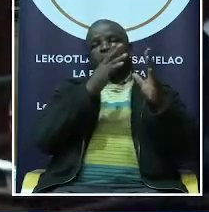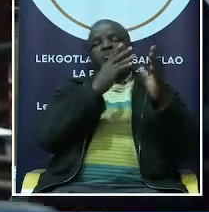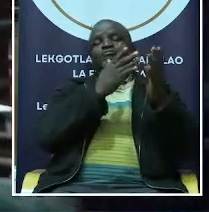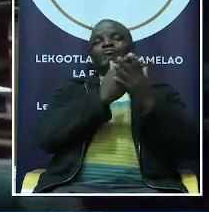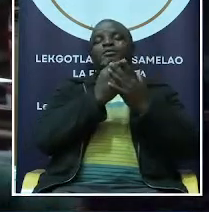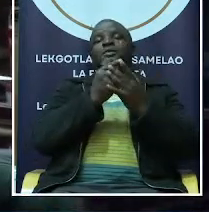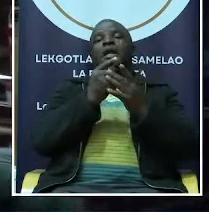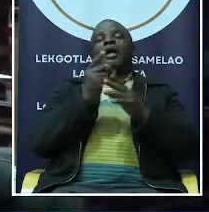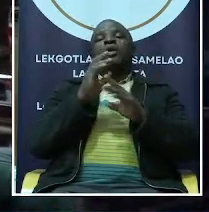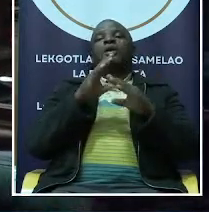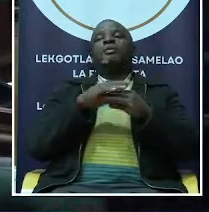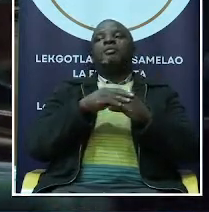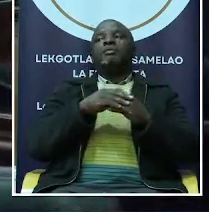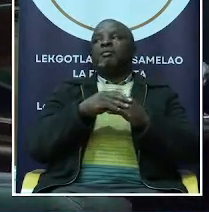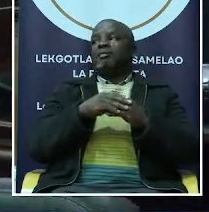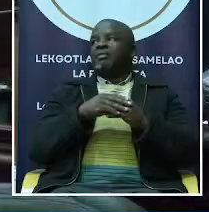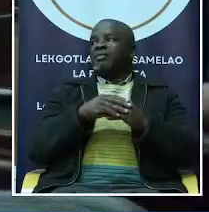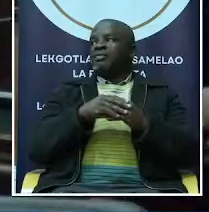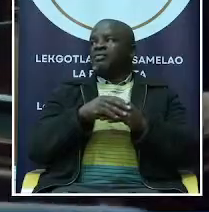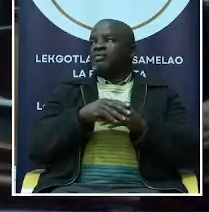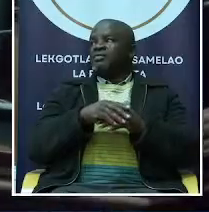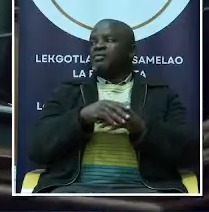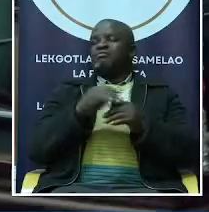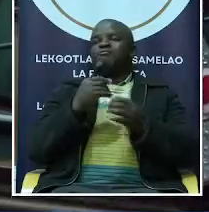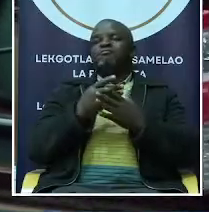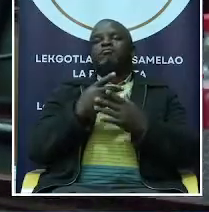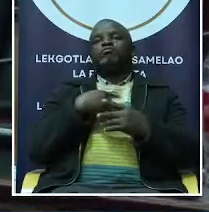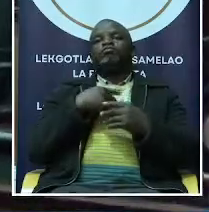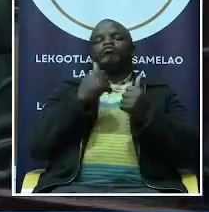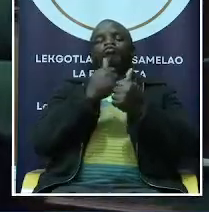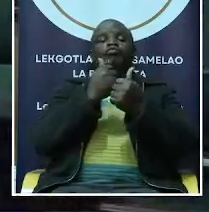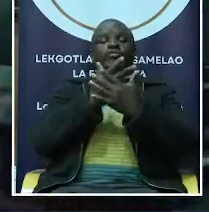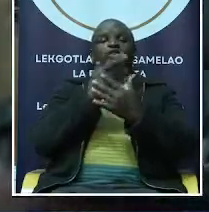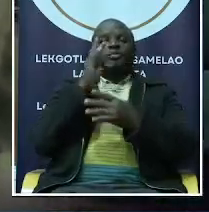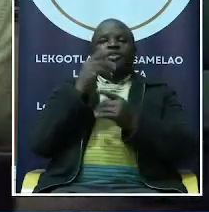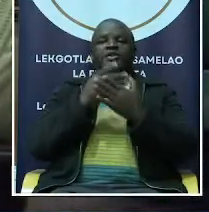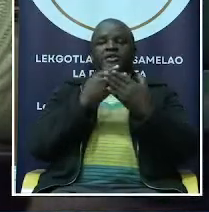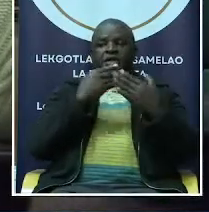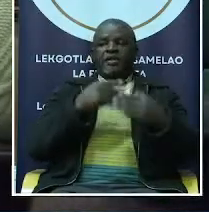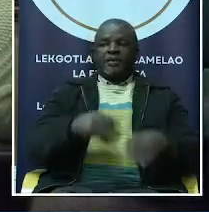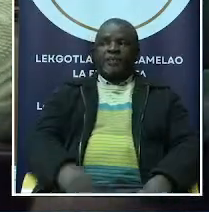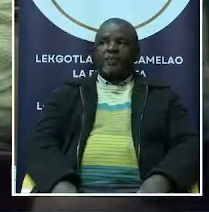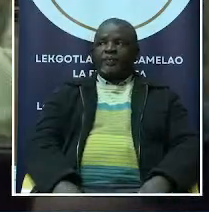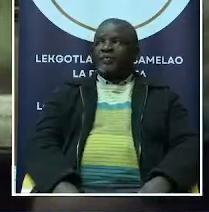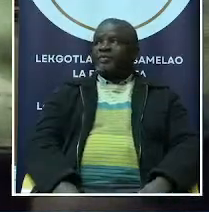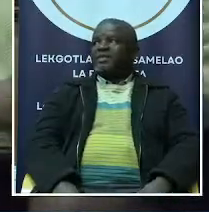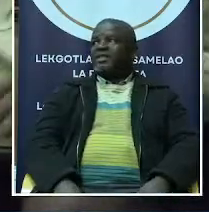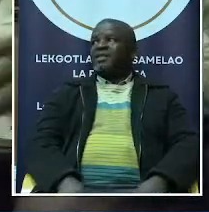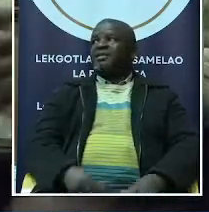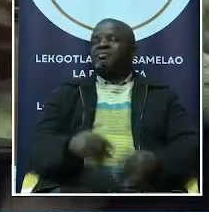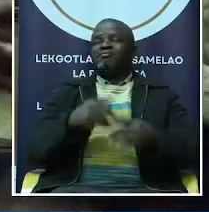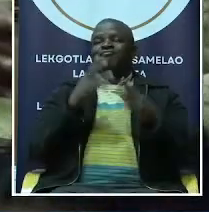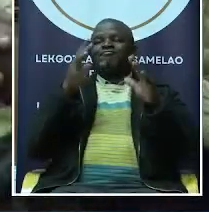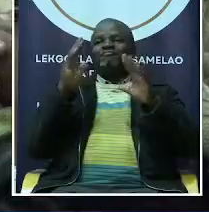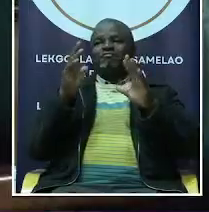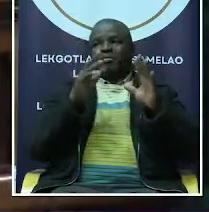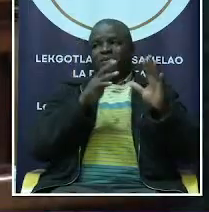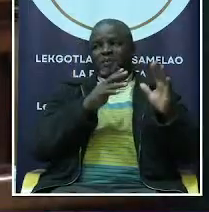member with such a good presentation. Thank you. Thank you.